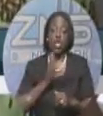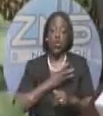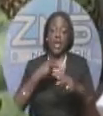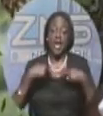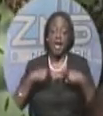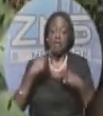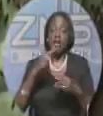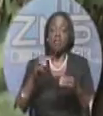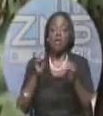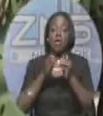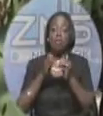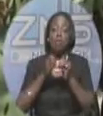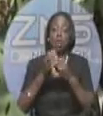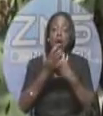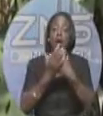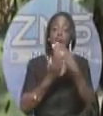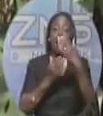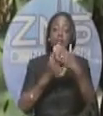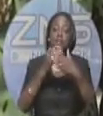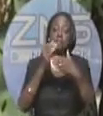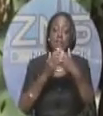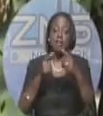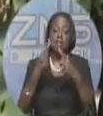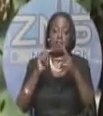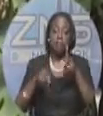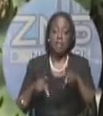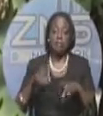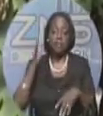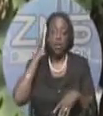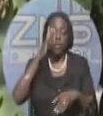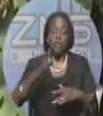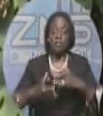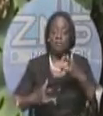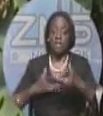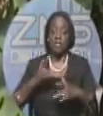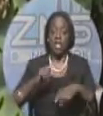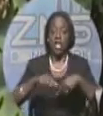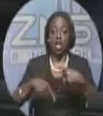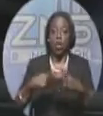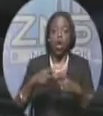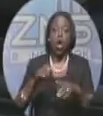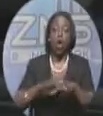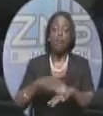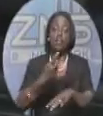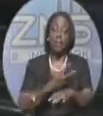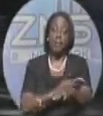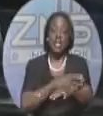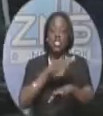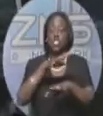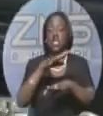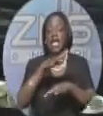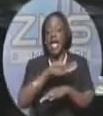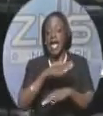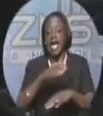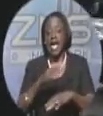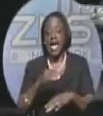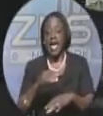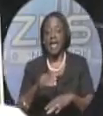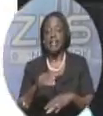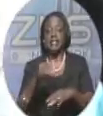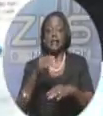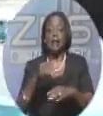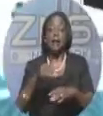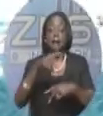can go to the beach and park their electric car while they're on the beach or walking around our beautiful park. Felice Hannah and Jennifer Peters